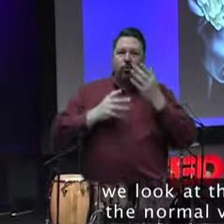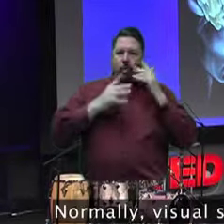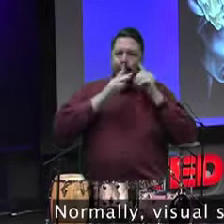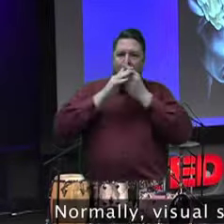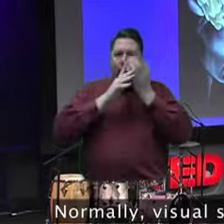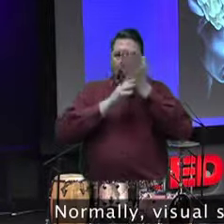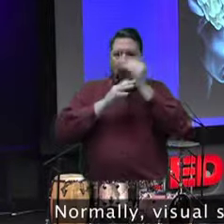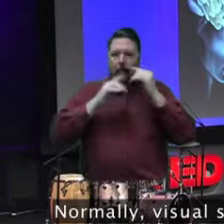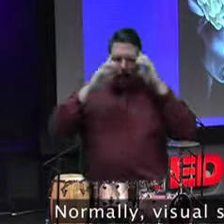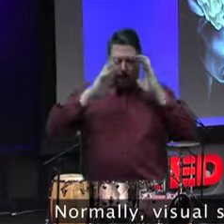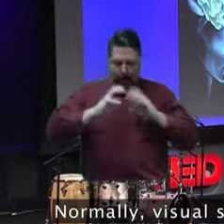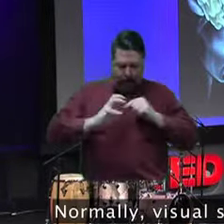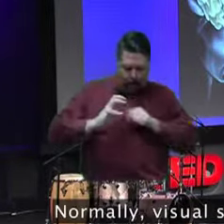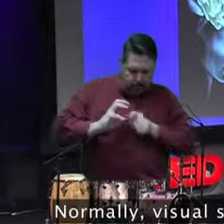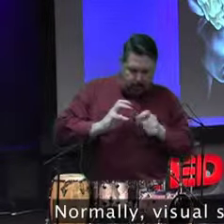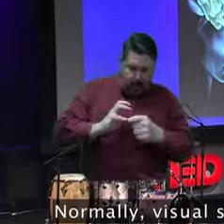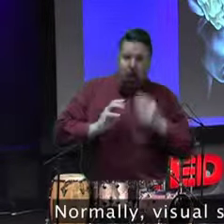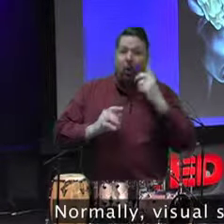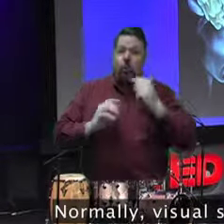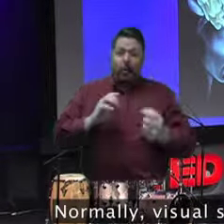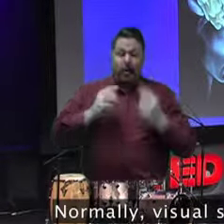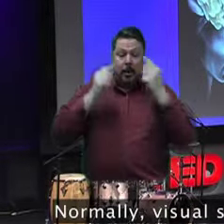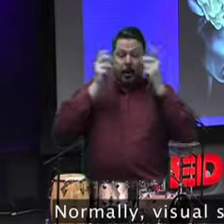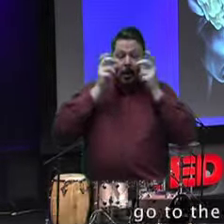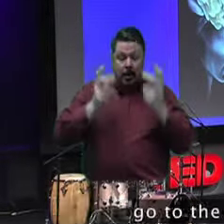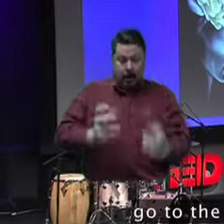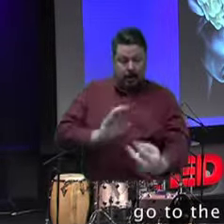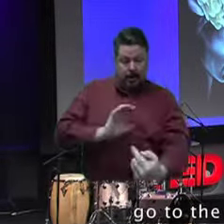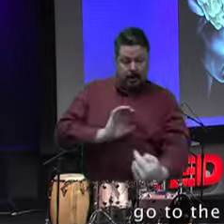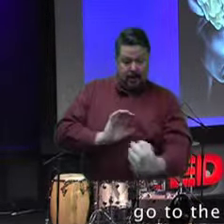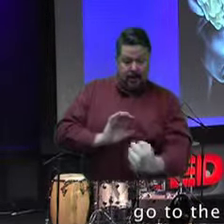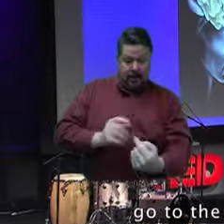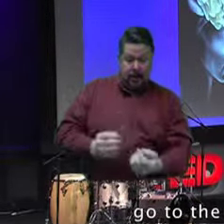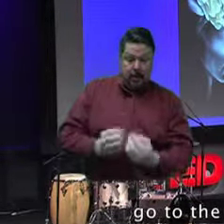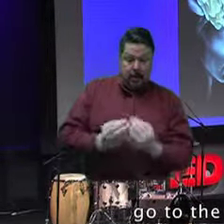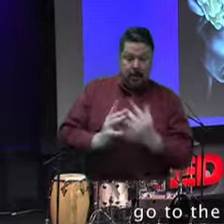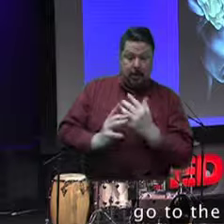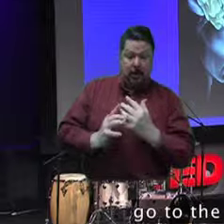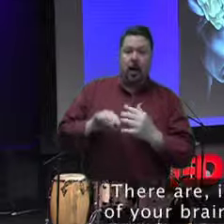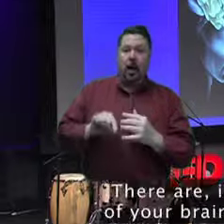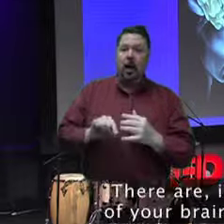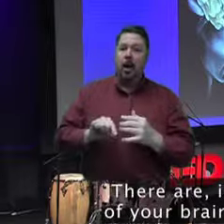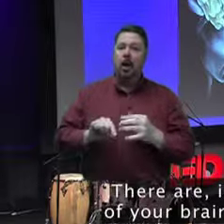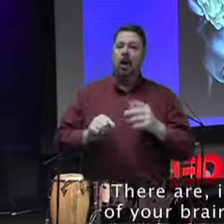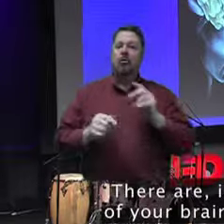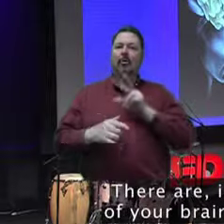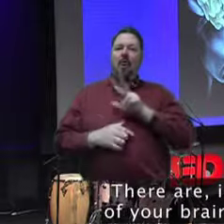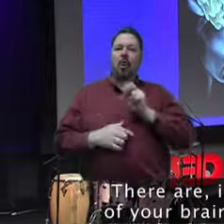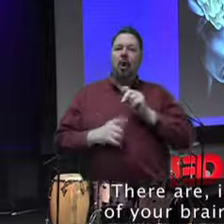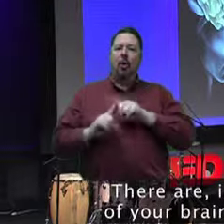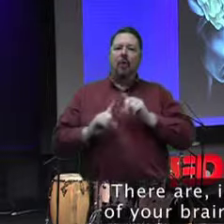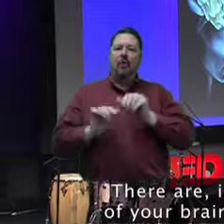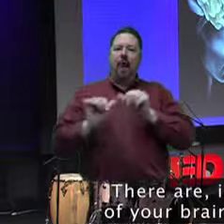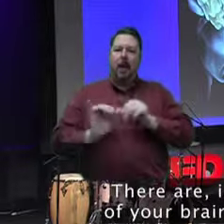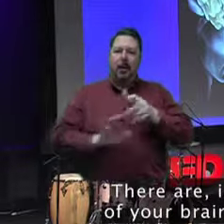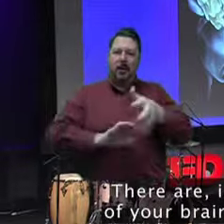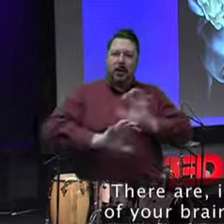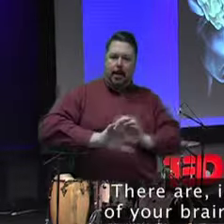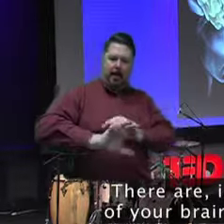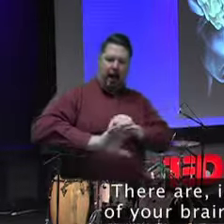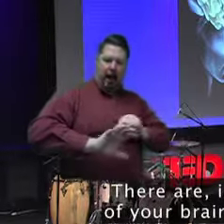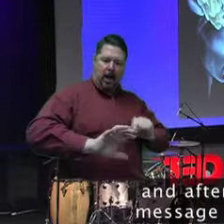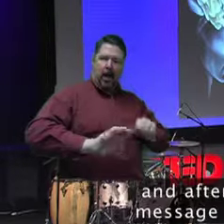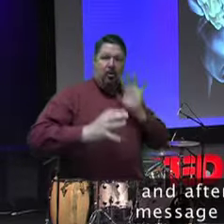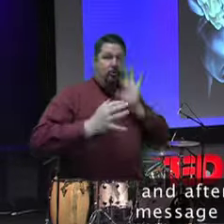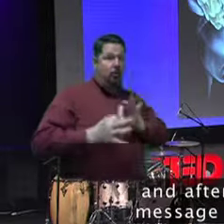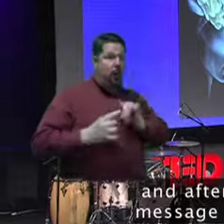the brain. Normally, visual signals come in into the eyeballs, go to the visual areas in the brain. There are, in fact, 30 areas in the back of your brain concerned